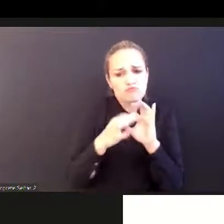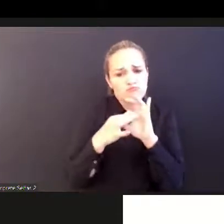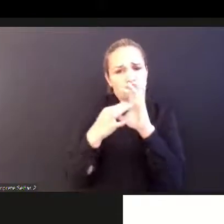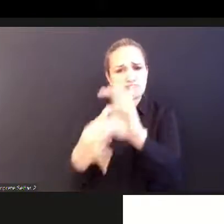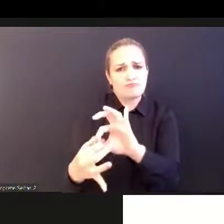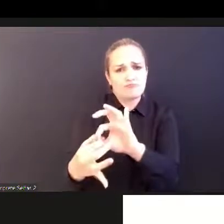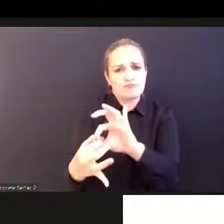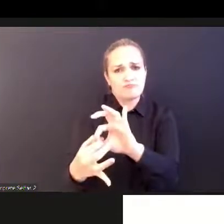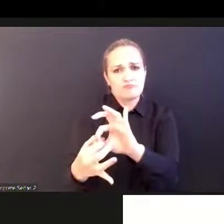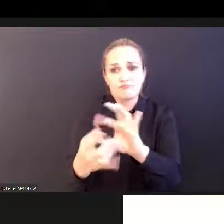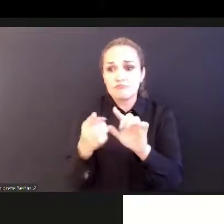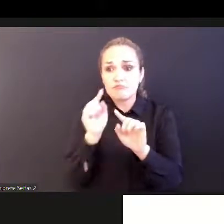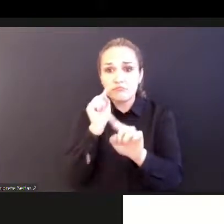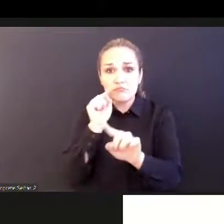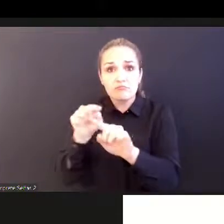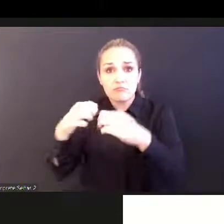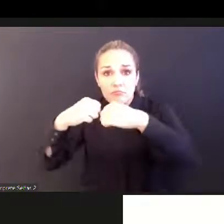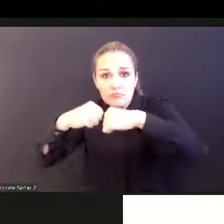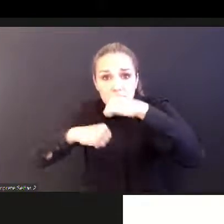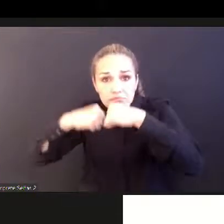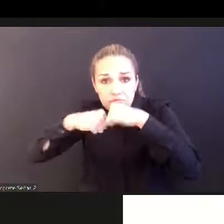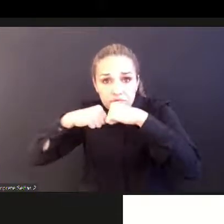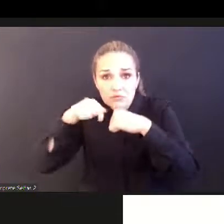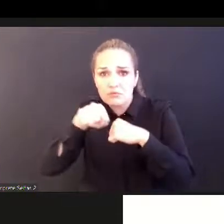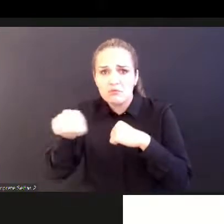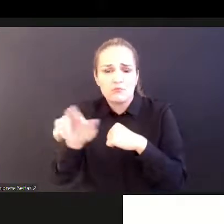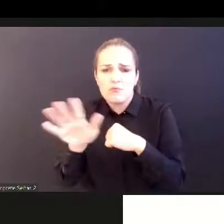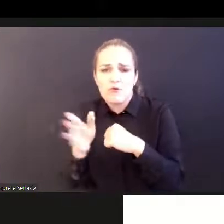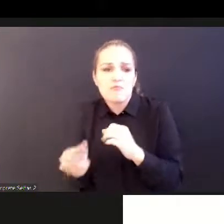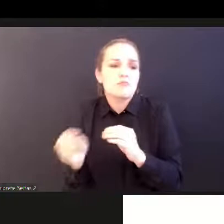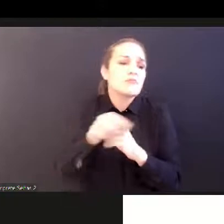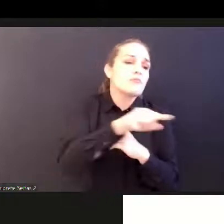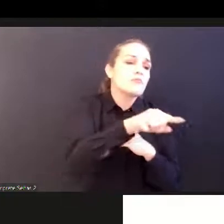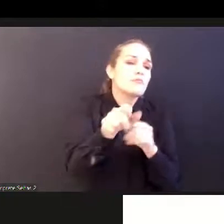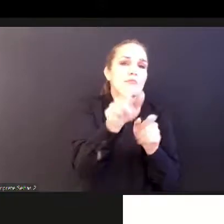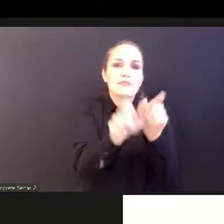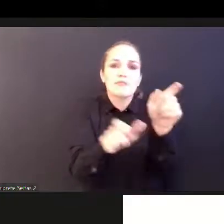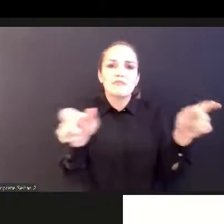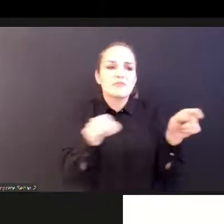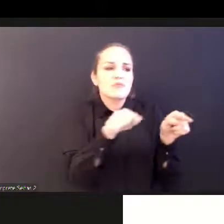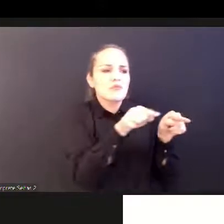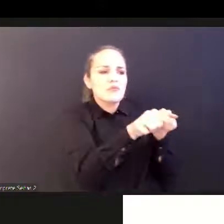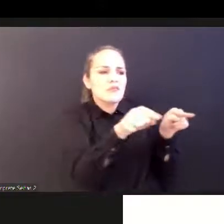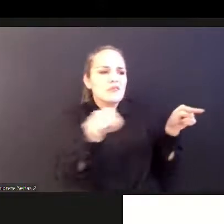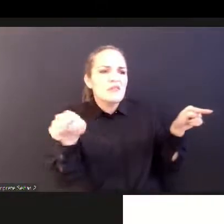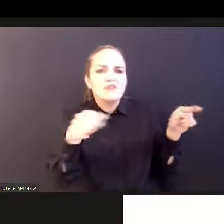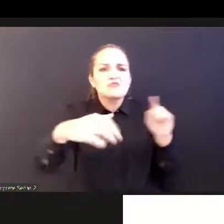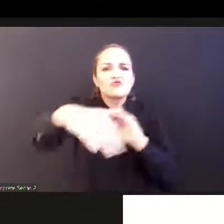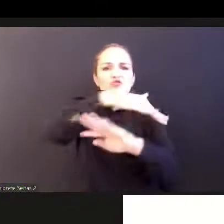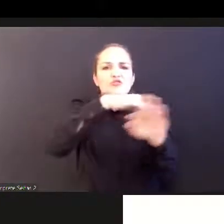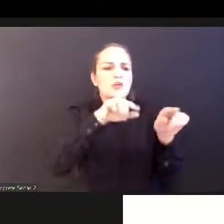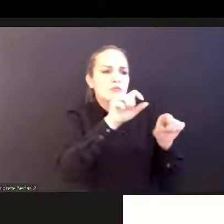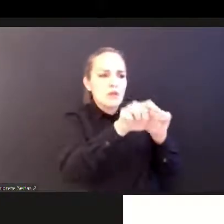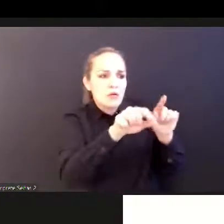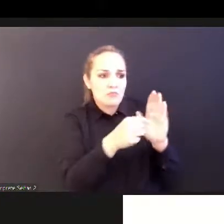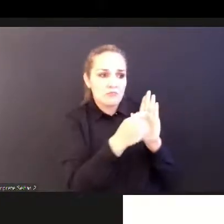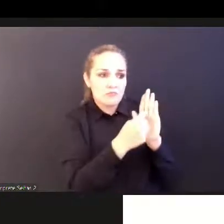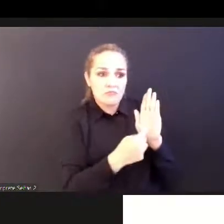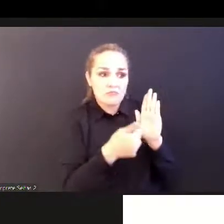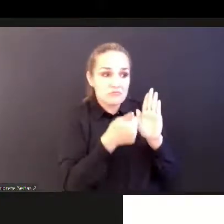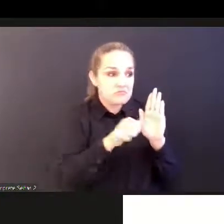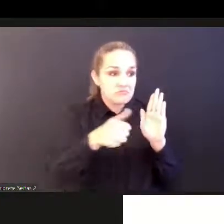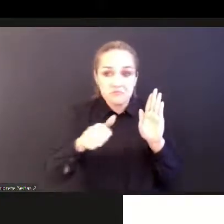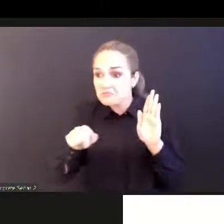but also validating that with the rest of the economy. So, these regulations would actually enforce the conditions